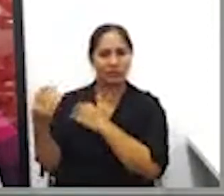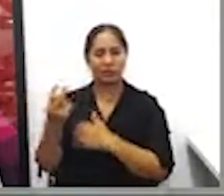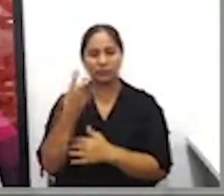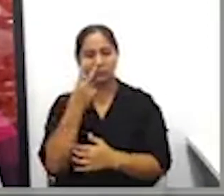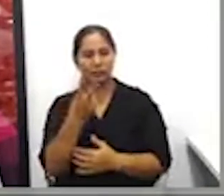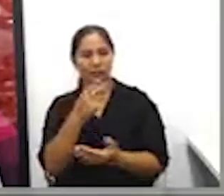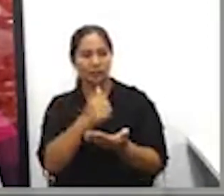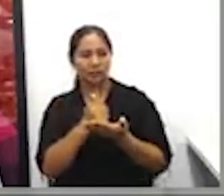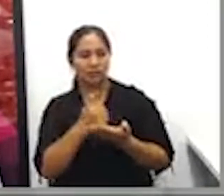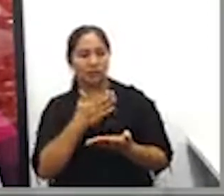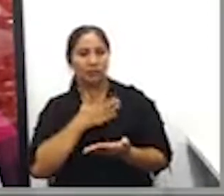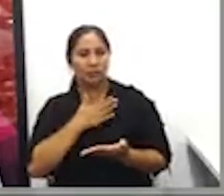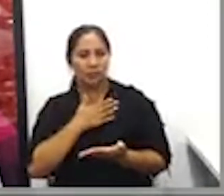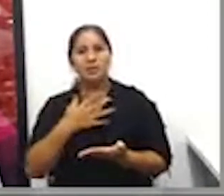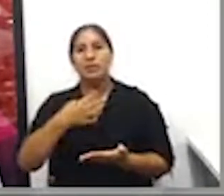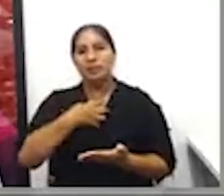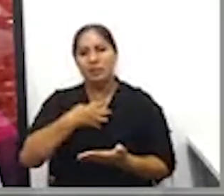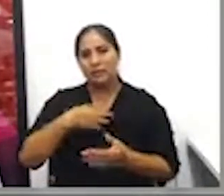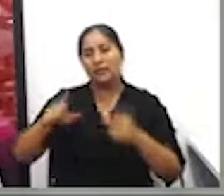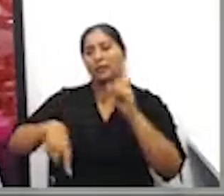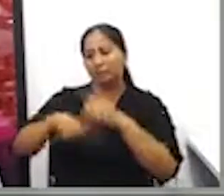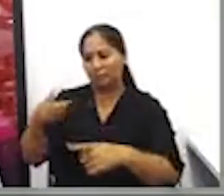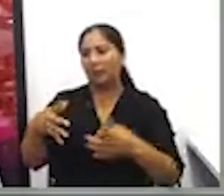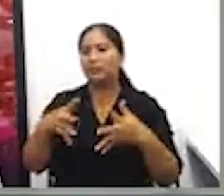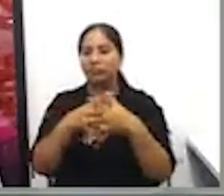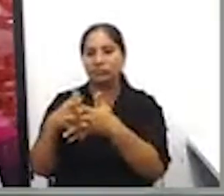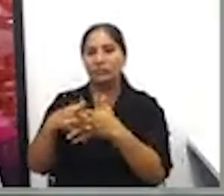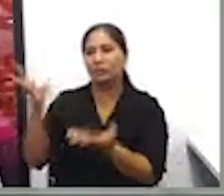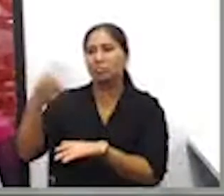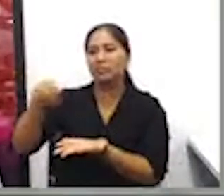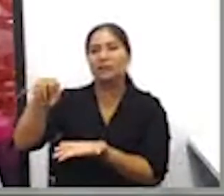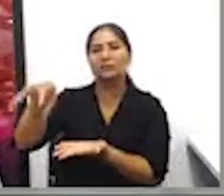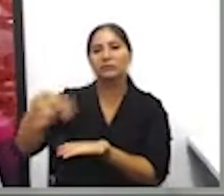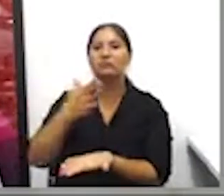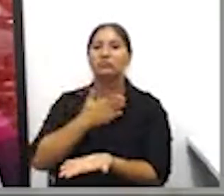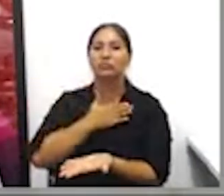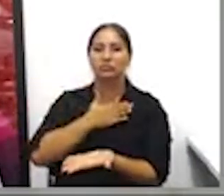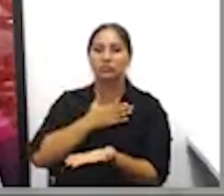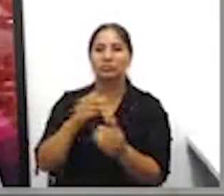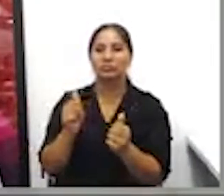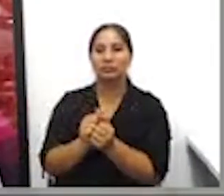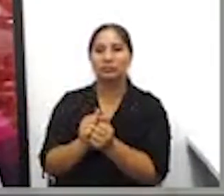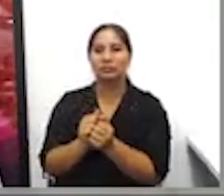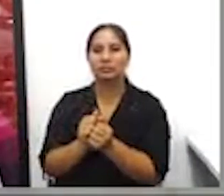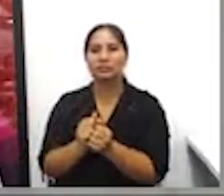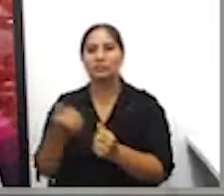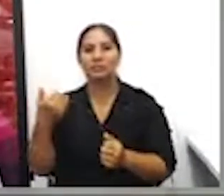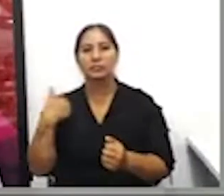she's really happy with the choice that she made. And I'm really proud of her for knowing herself.